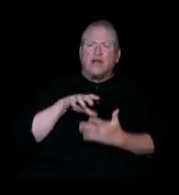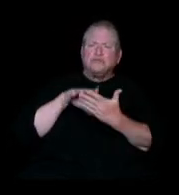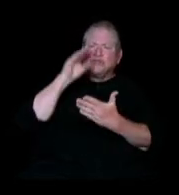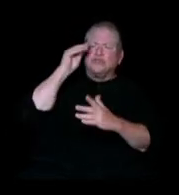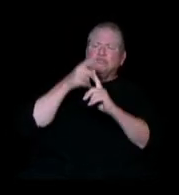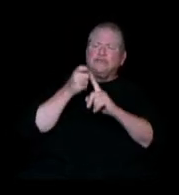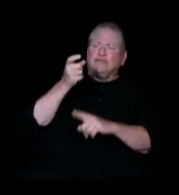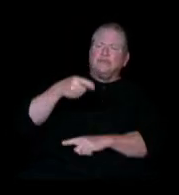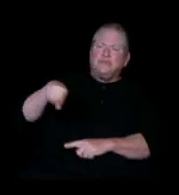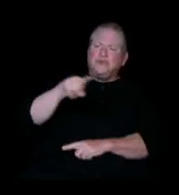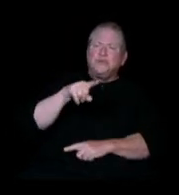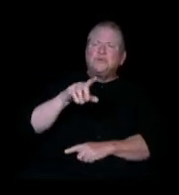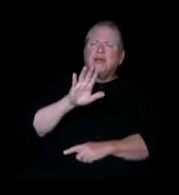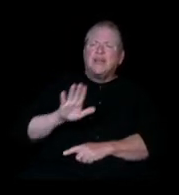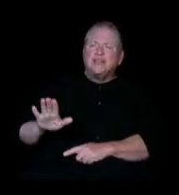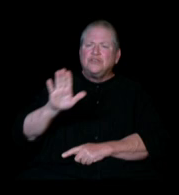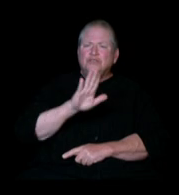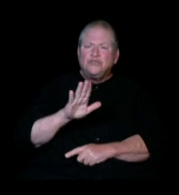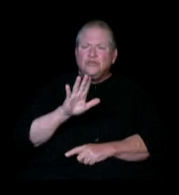your colleagues.